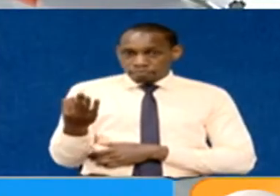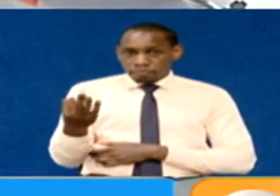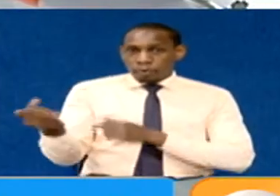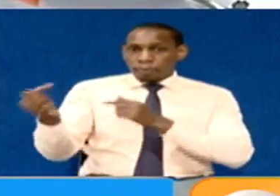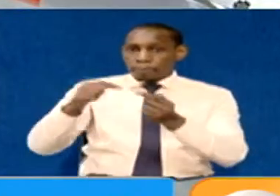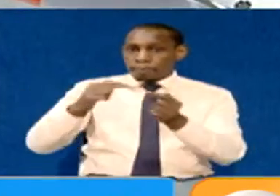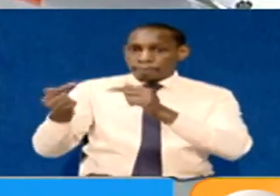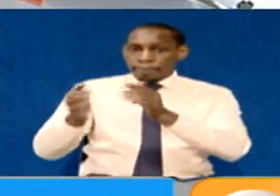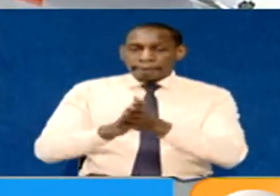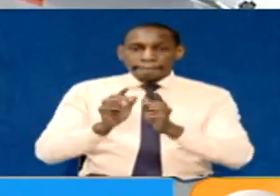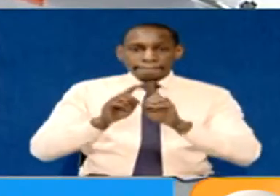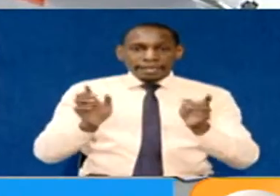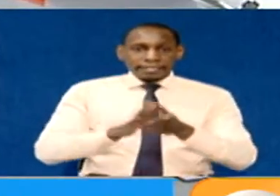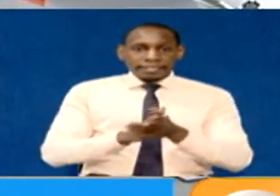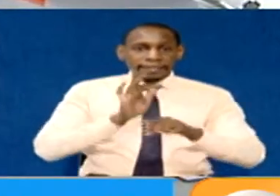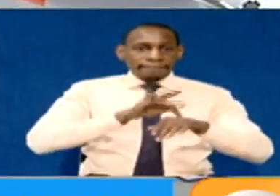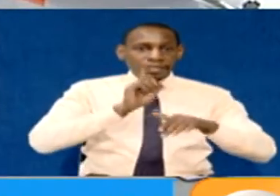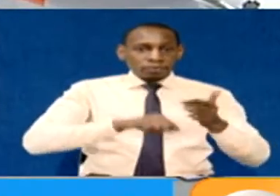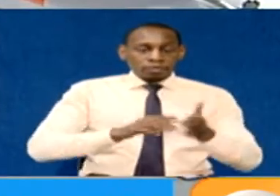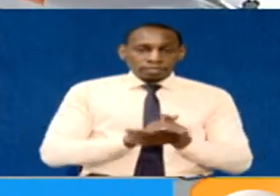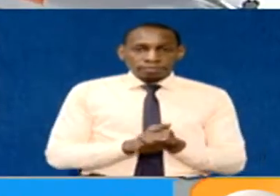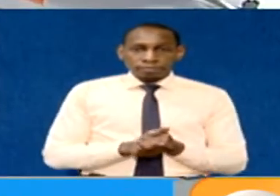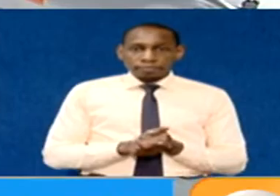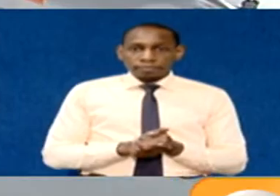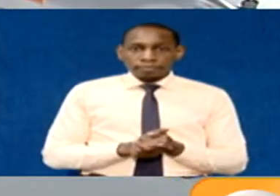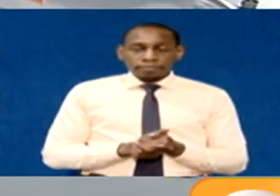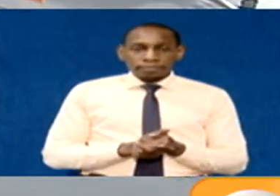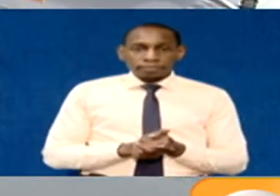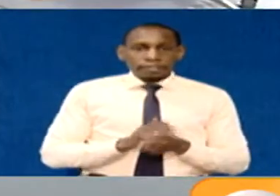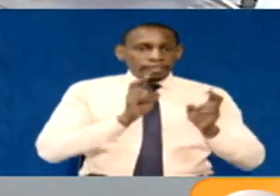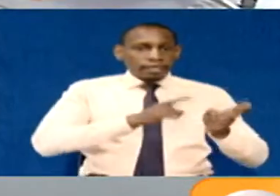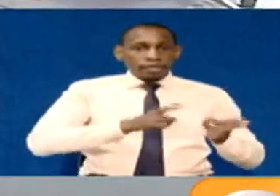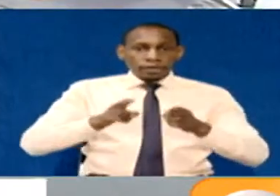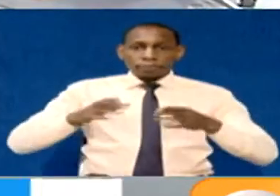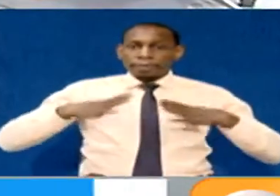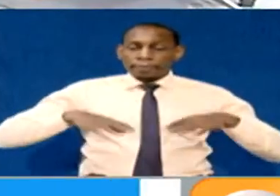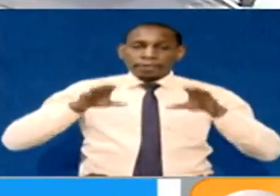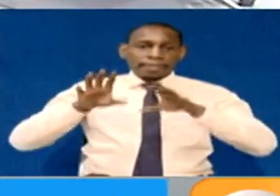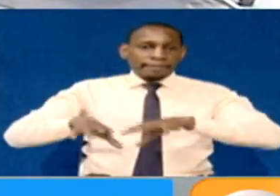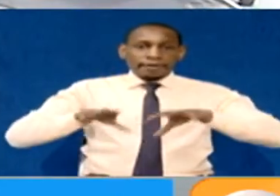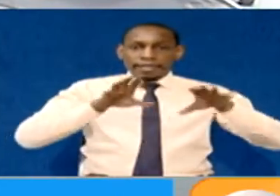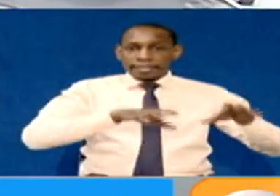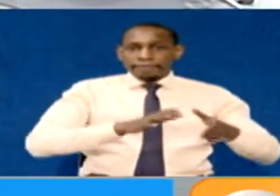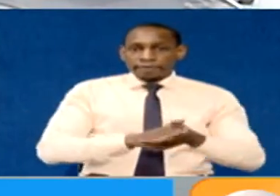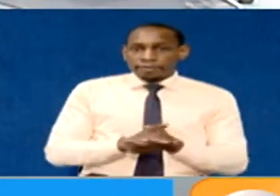top level, but bottom line is that ordinary people will suffer.